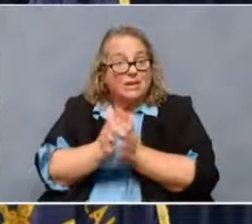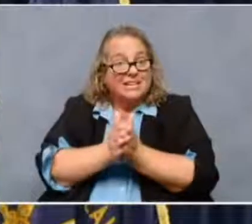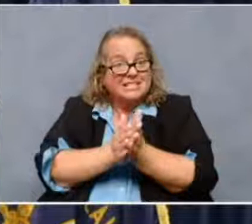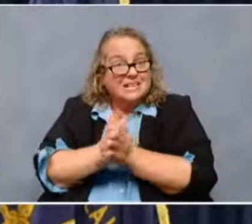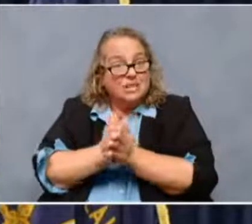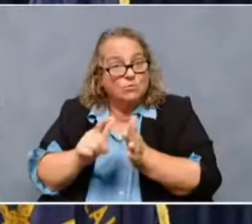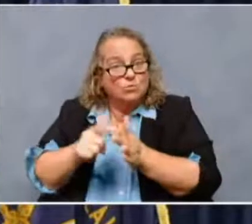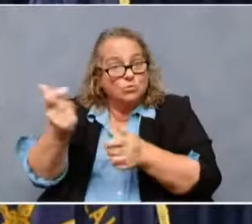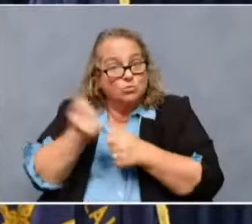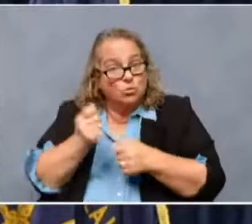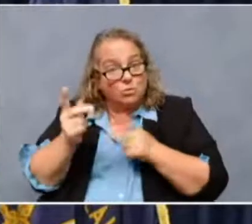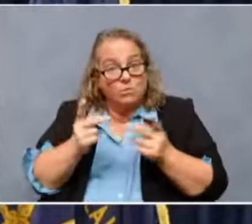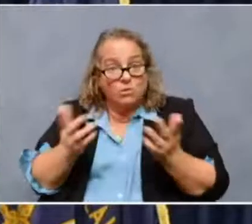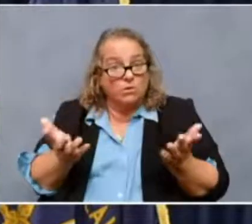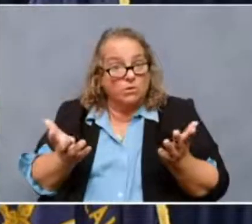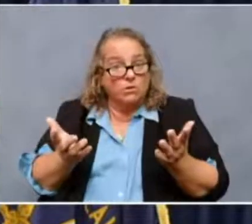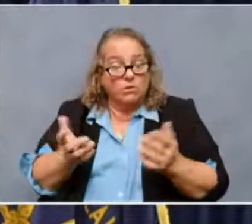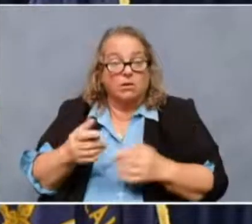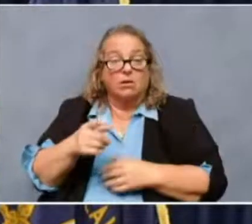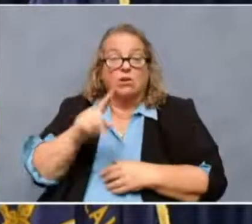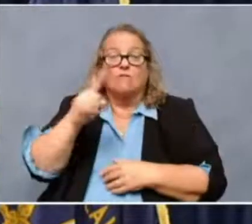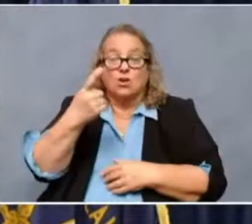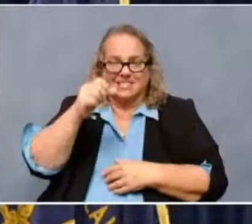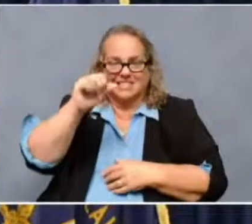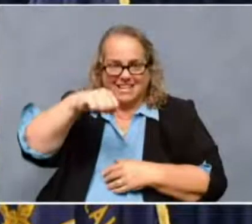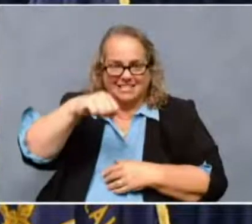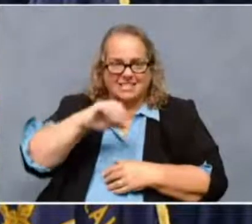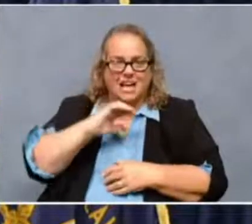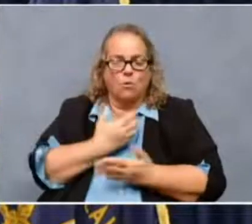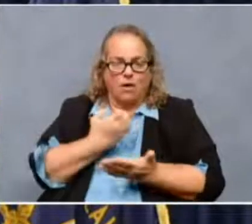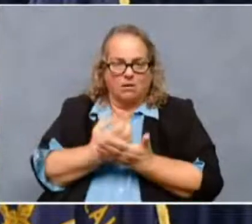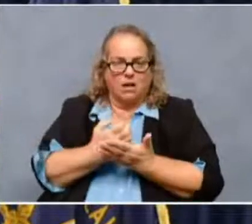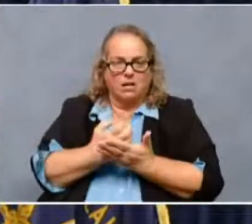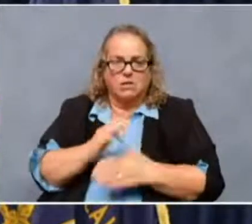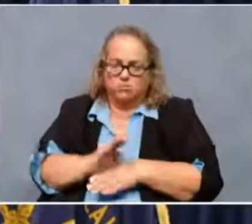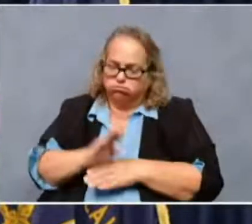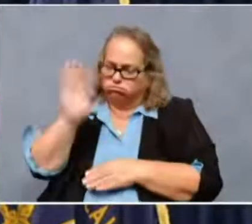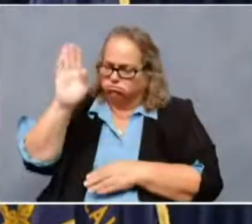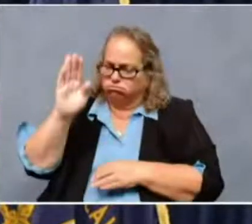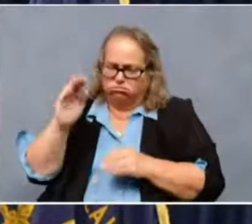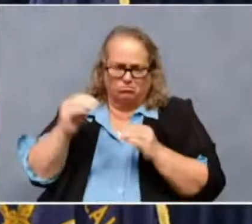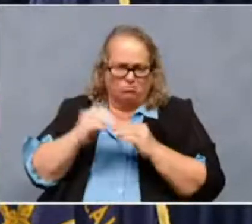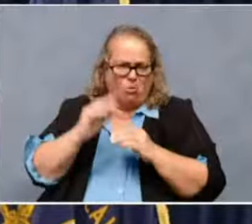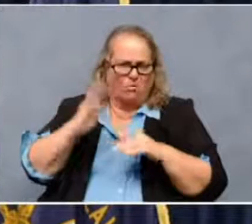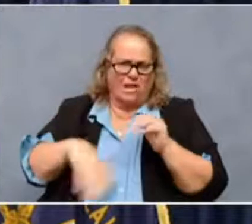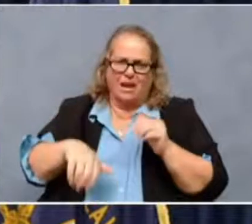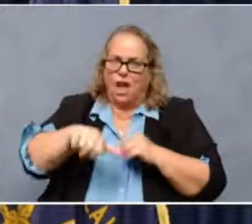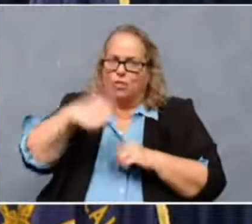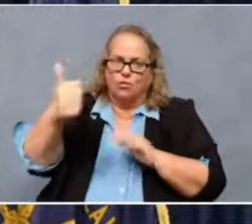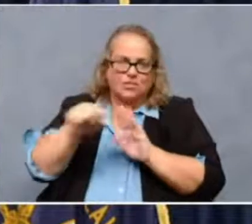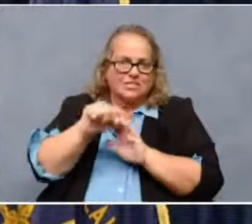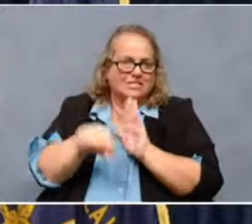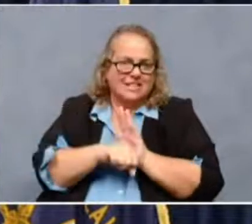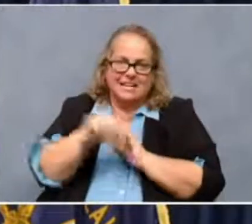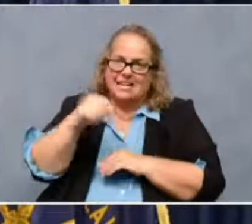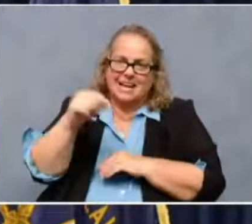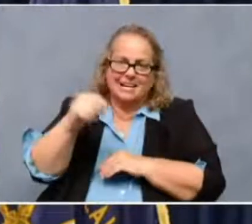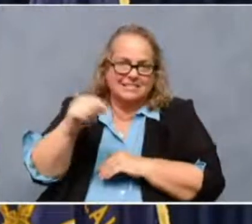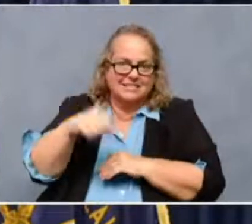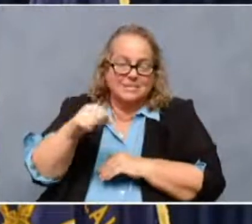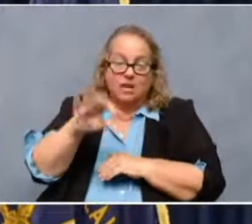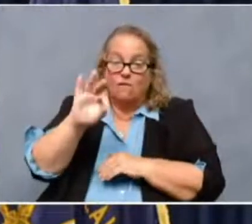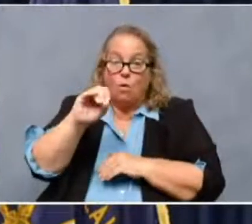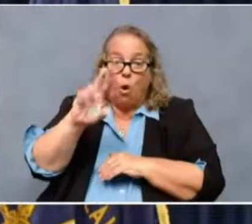Well, first, heck yeah, our economy is on fire more than just about any other state. Ford looked at 90 plus sites